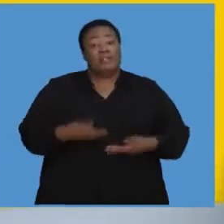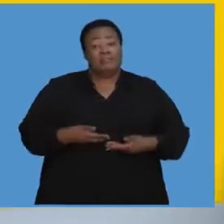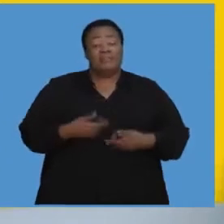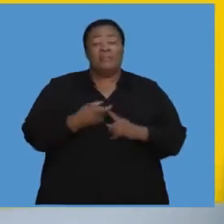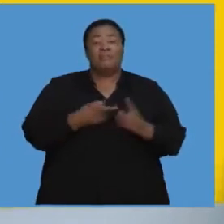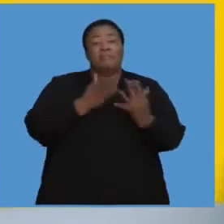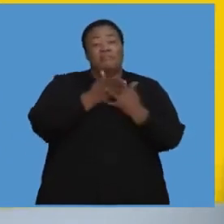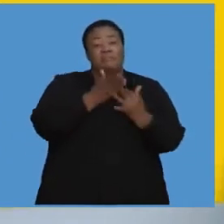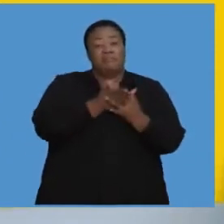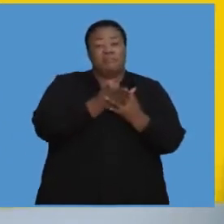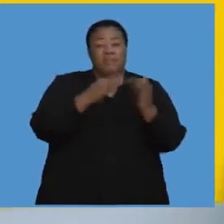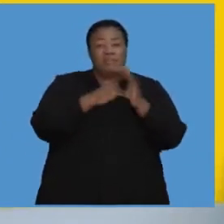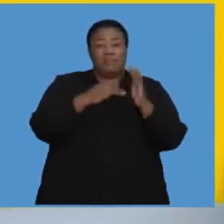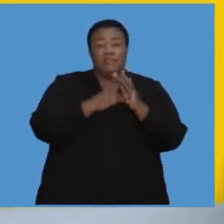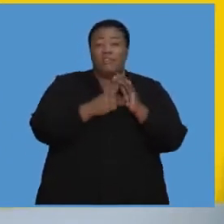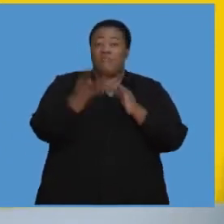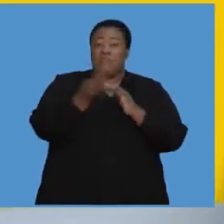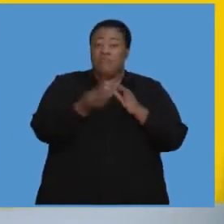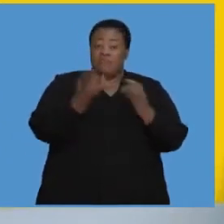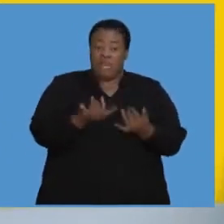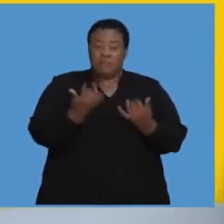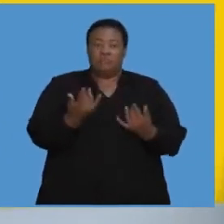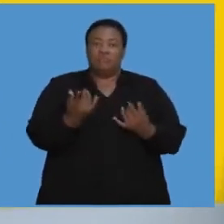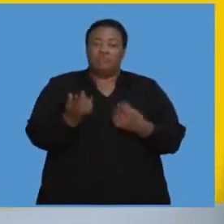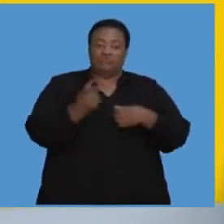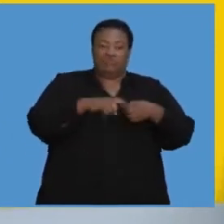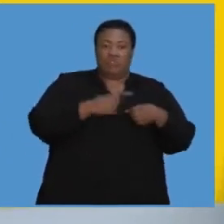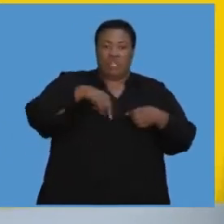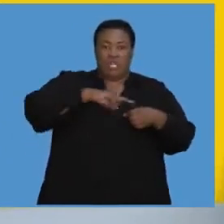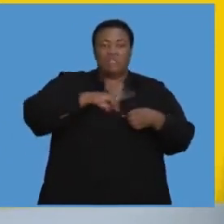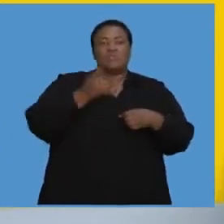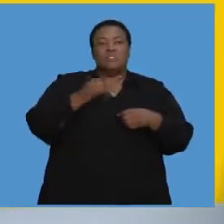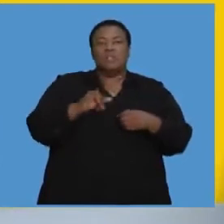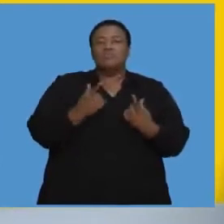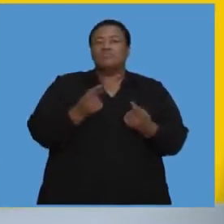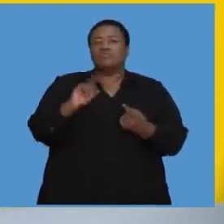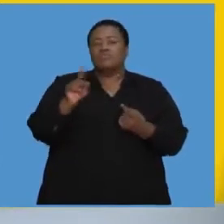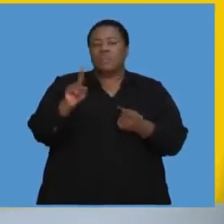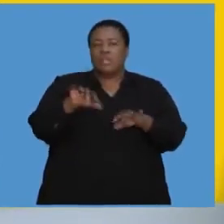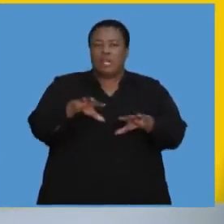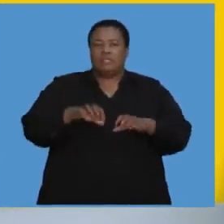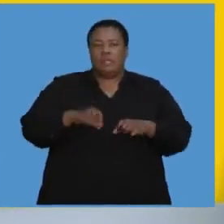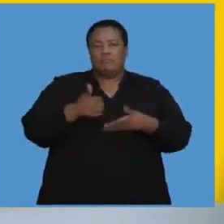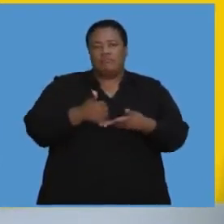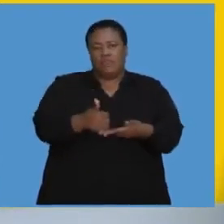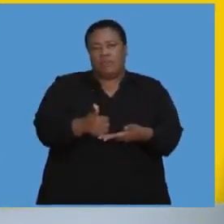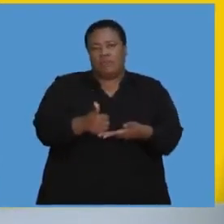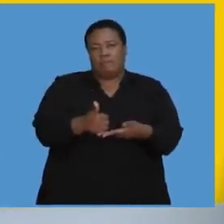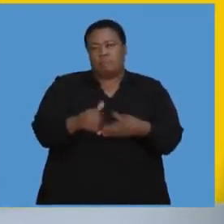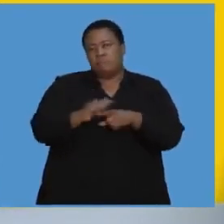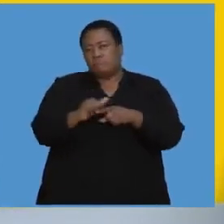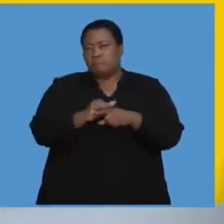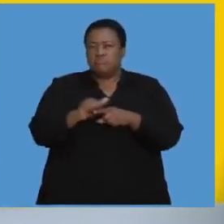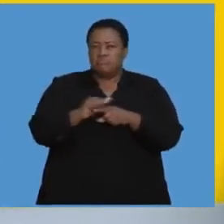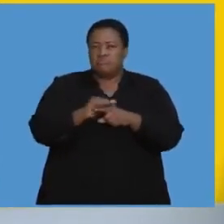Welcome back from the breaks, Matric. If you have just joined us, we are still doing your exam prep to help you with the upcoming exam. If you're someone